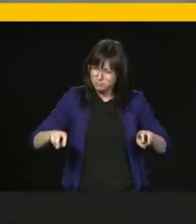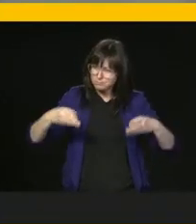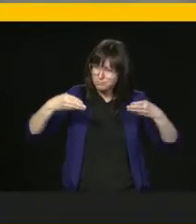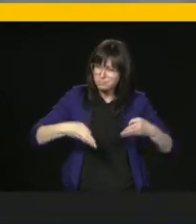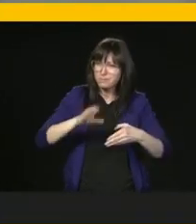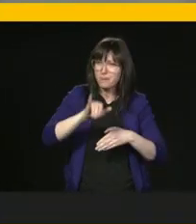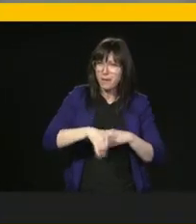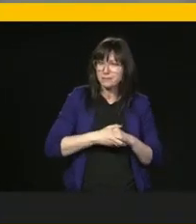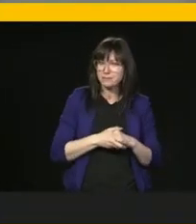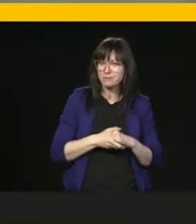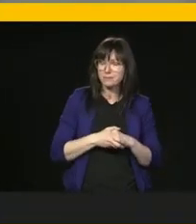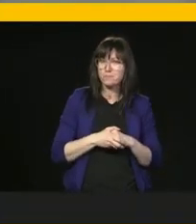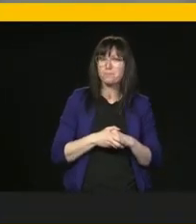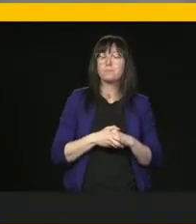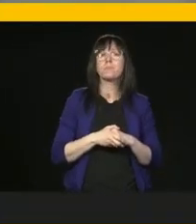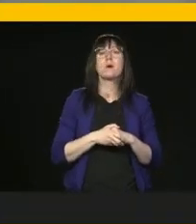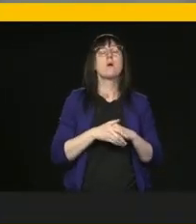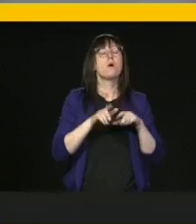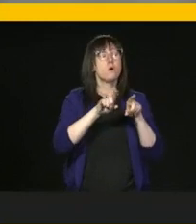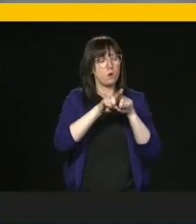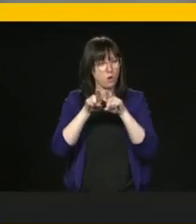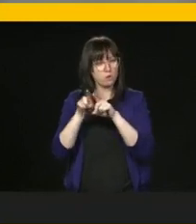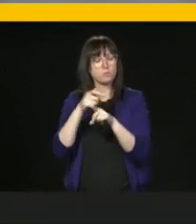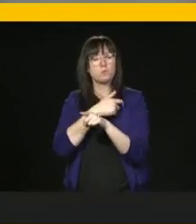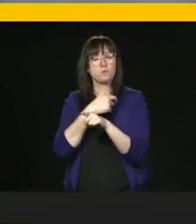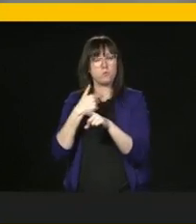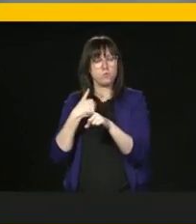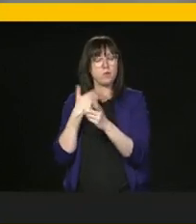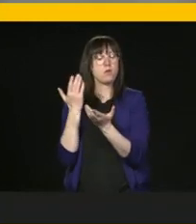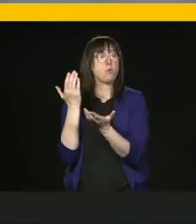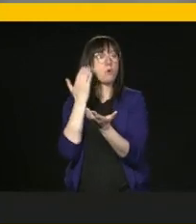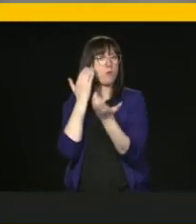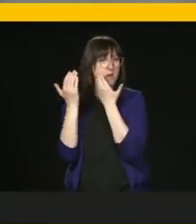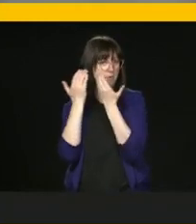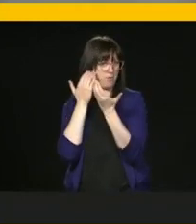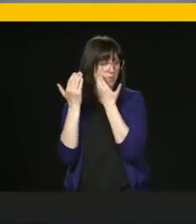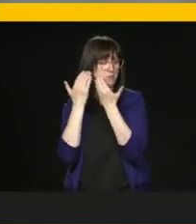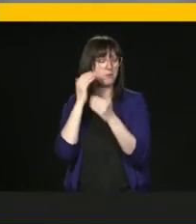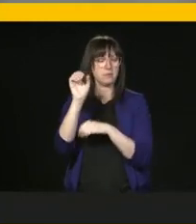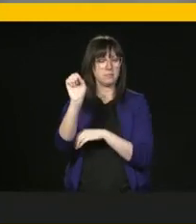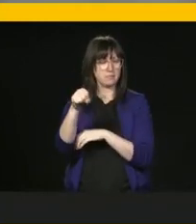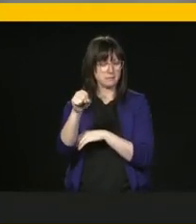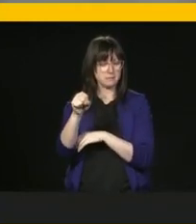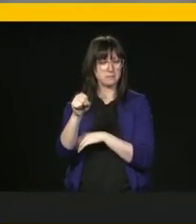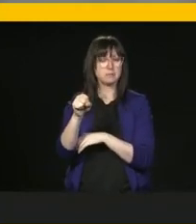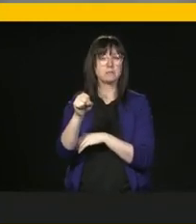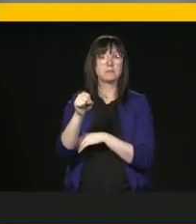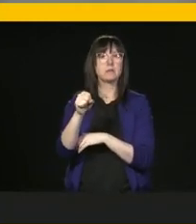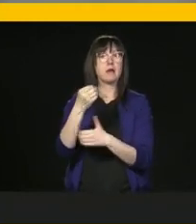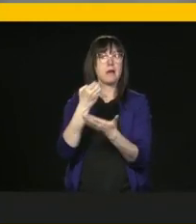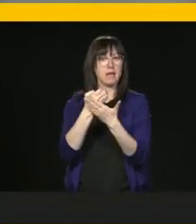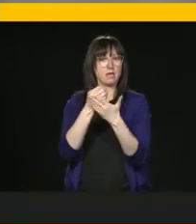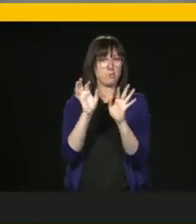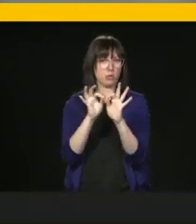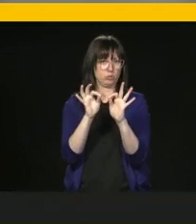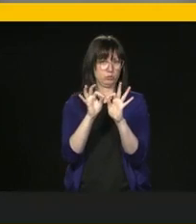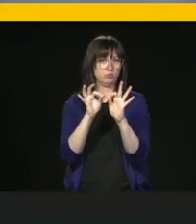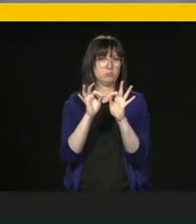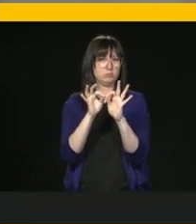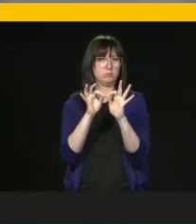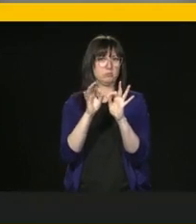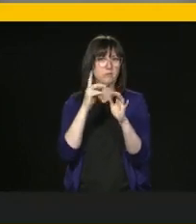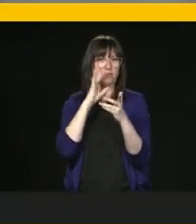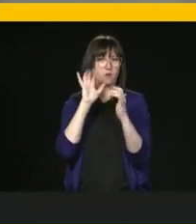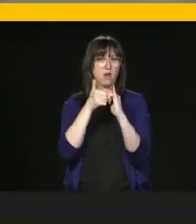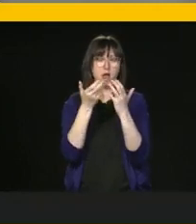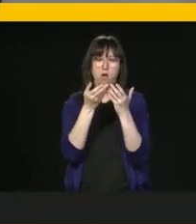are very aware of the economic cost of fighting this virus and taking care of our